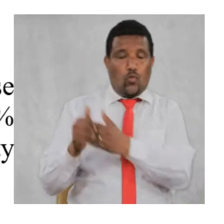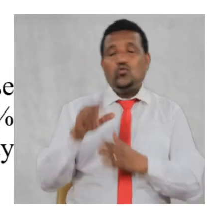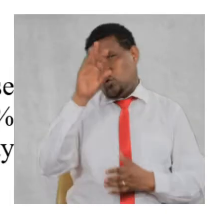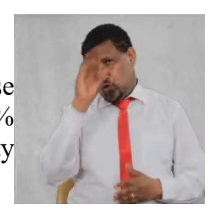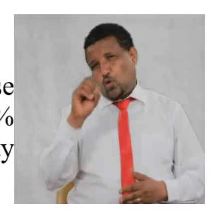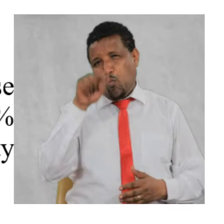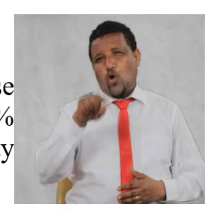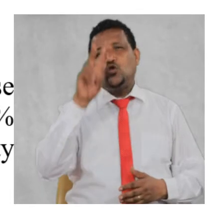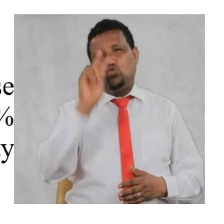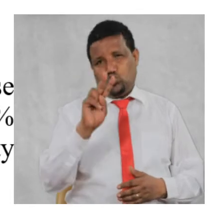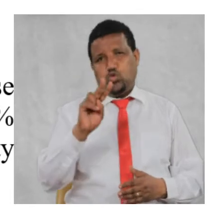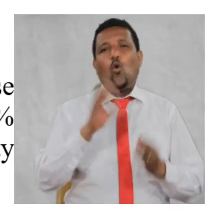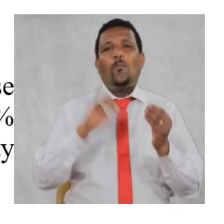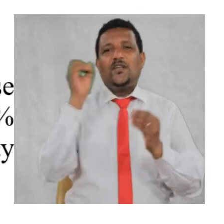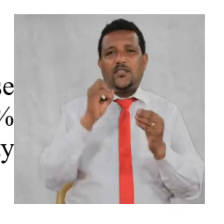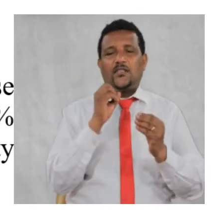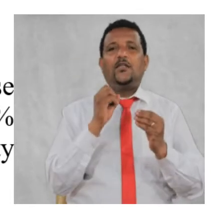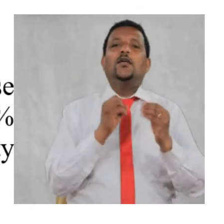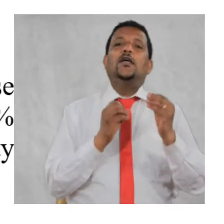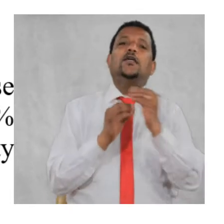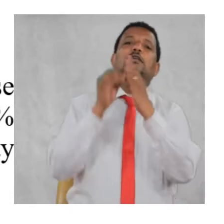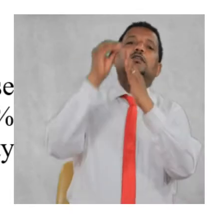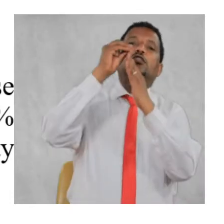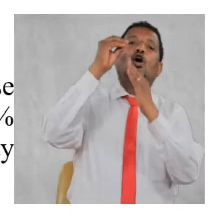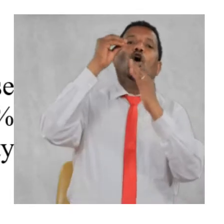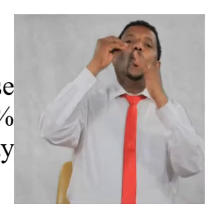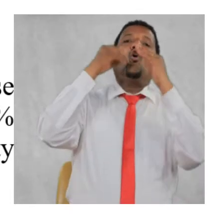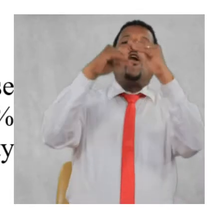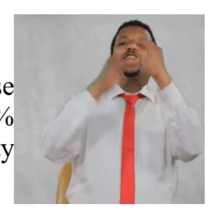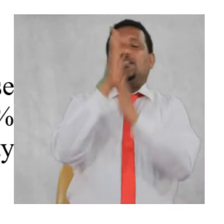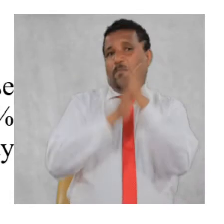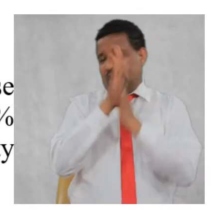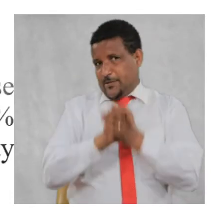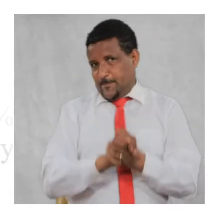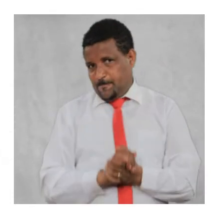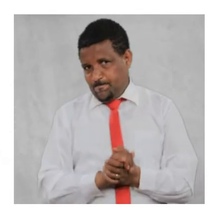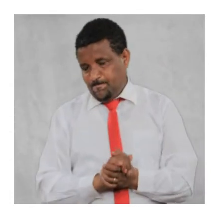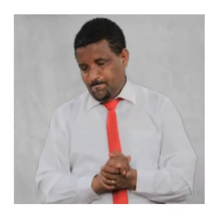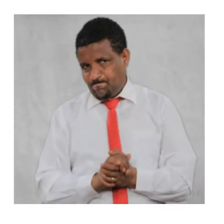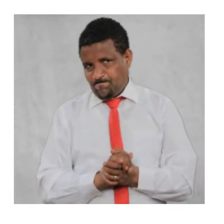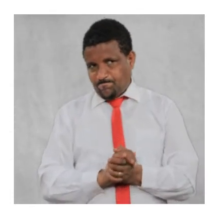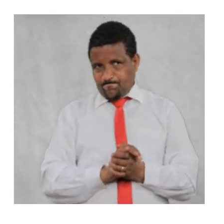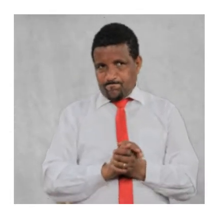0.2% increase in quantity demanded.